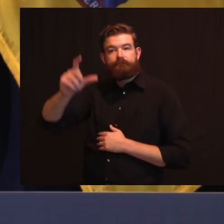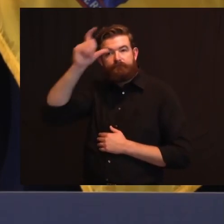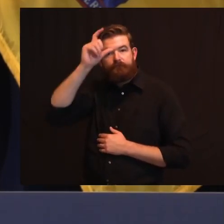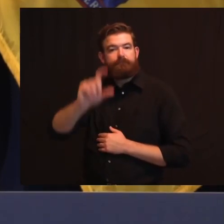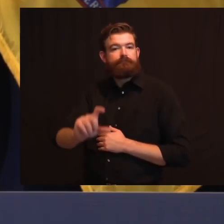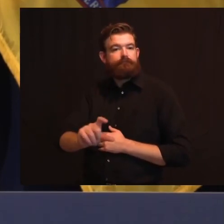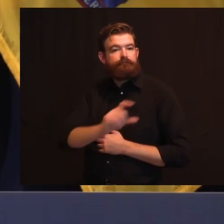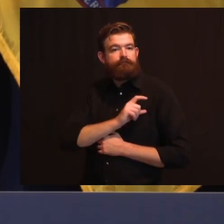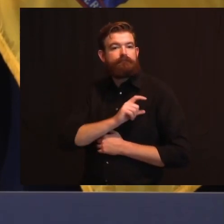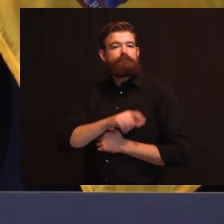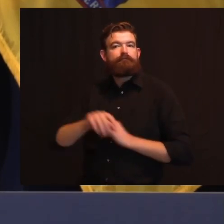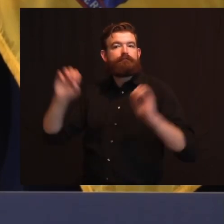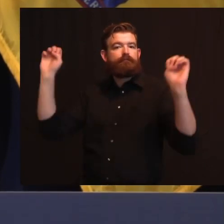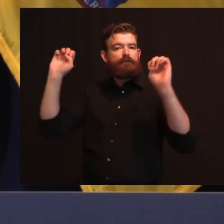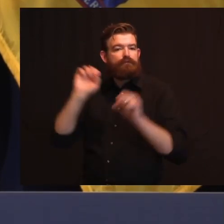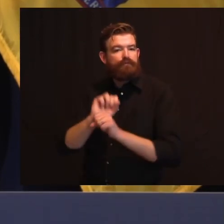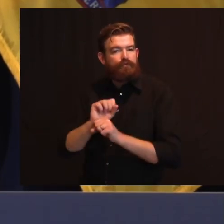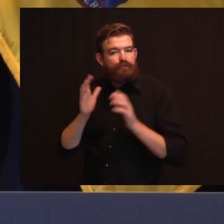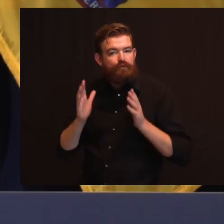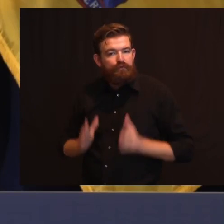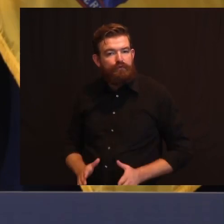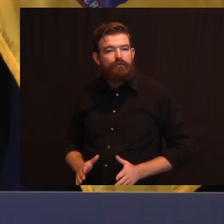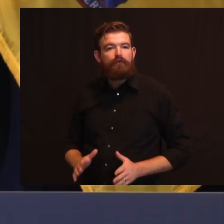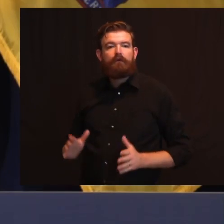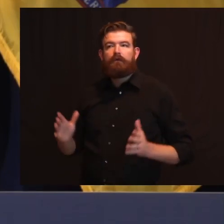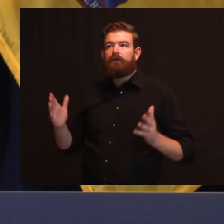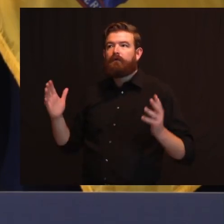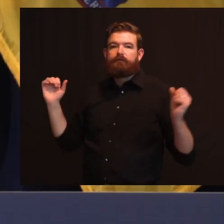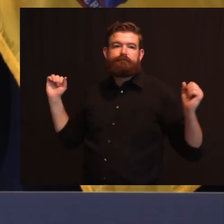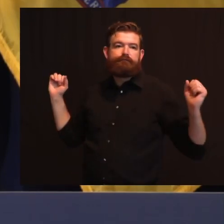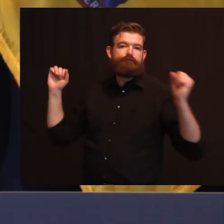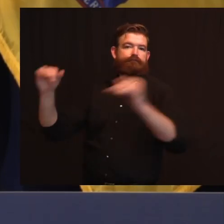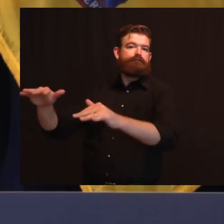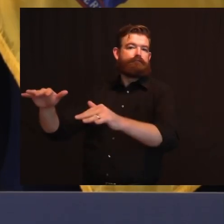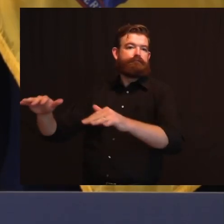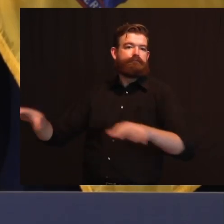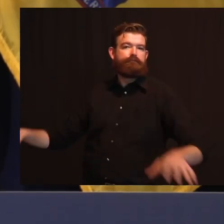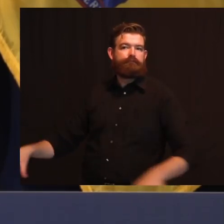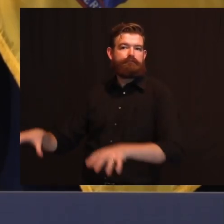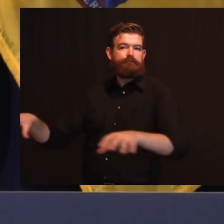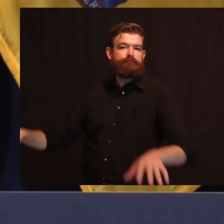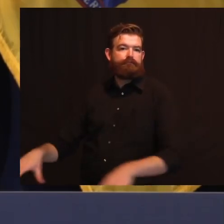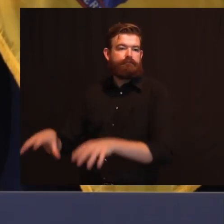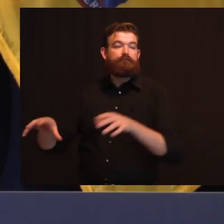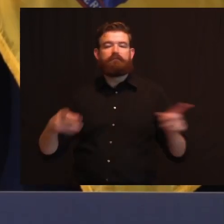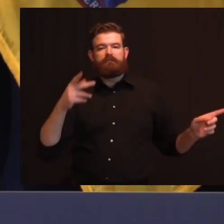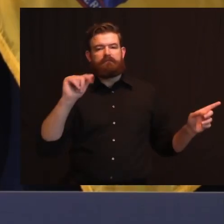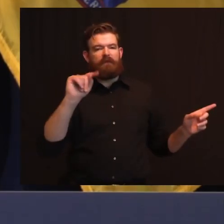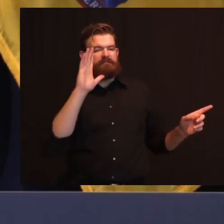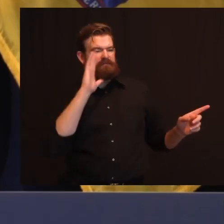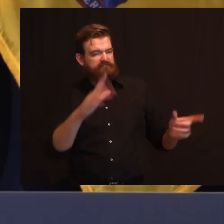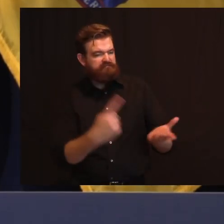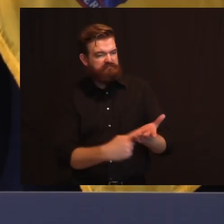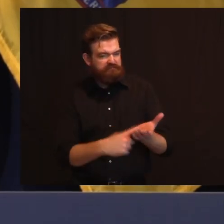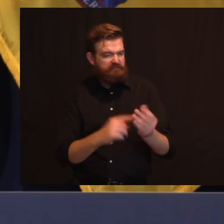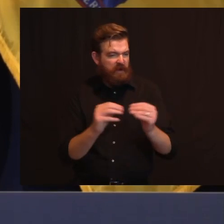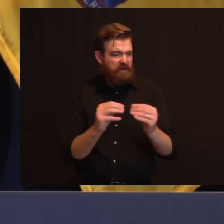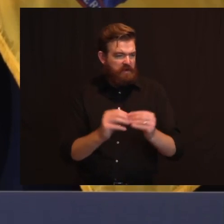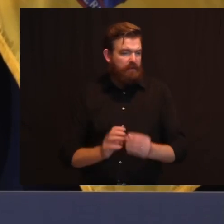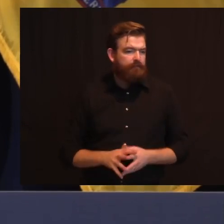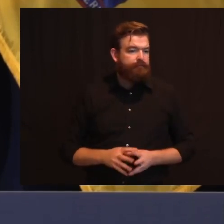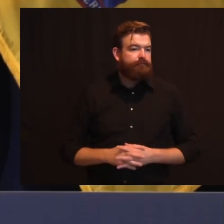their partners in California. And Pat, you can give us more color on this, but I'm proud that we will be deploying through the New Jersey Forest Fire